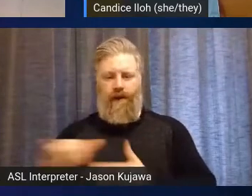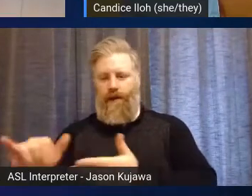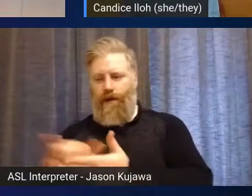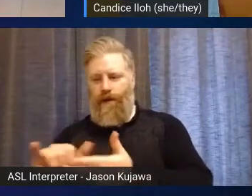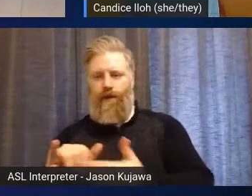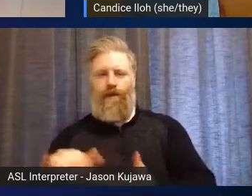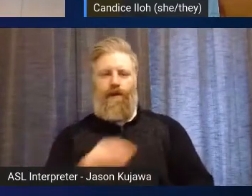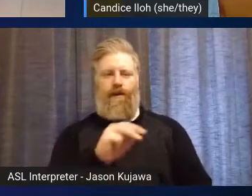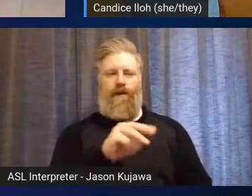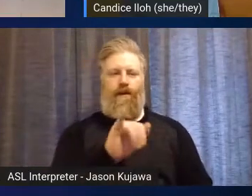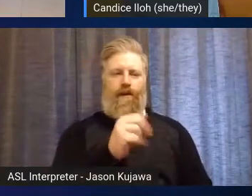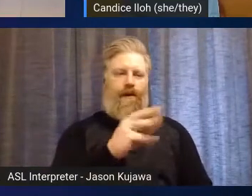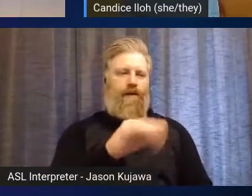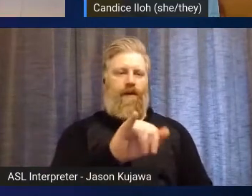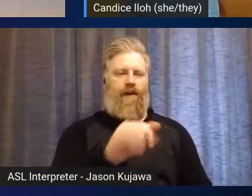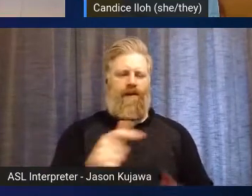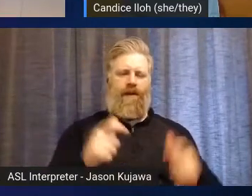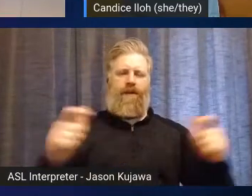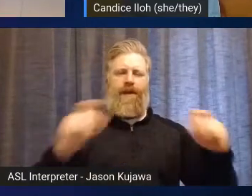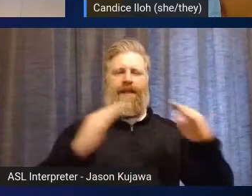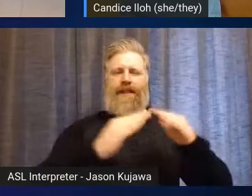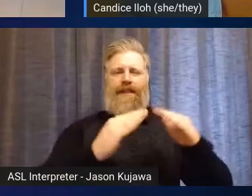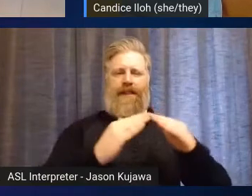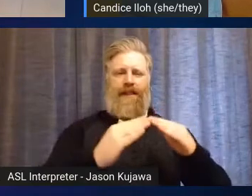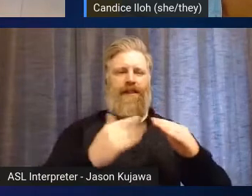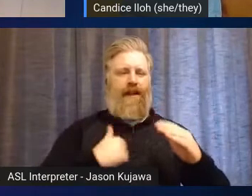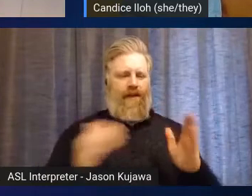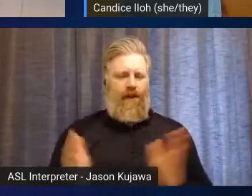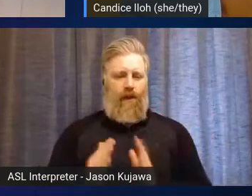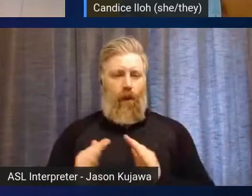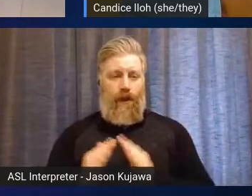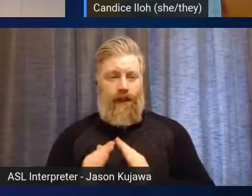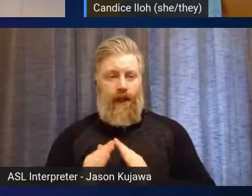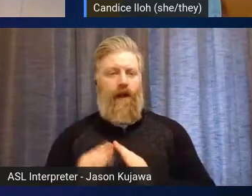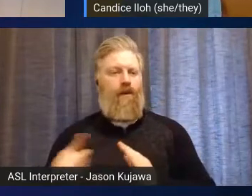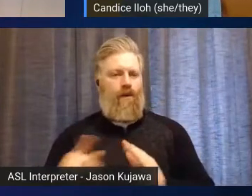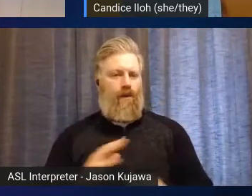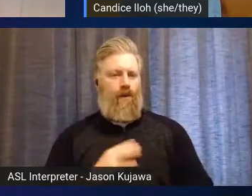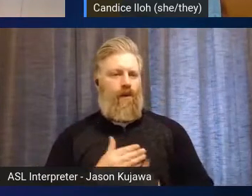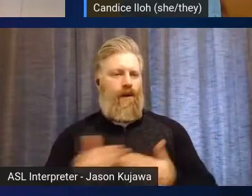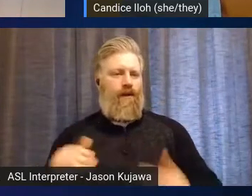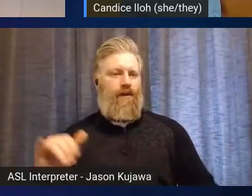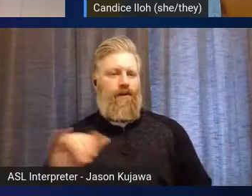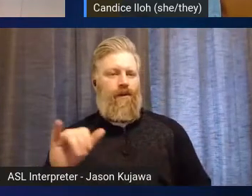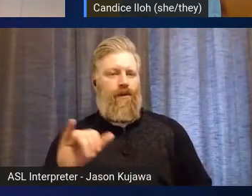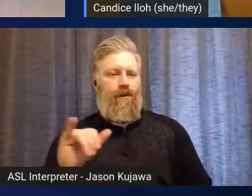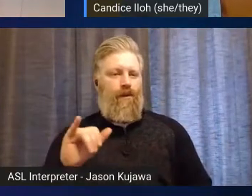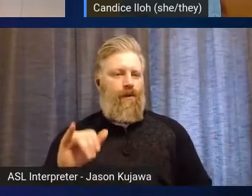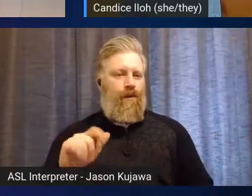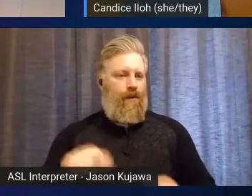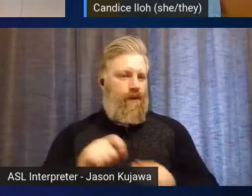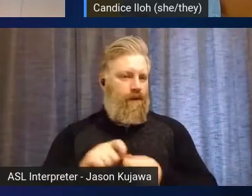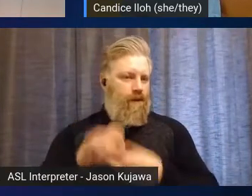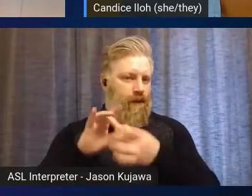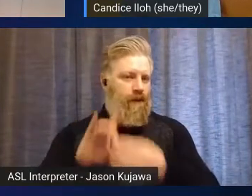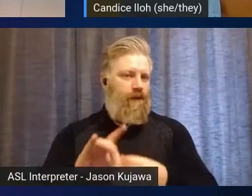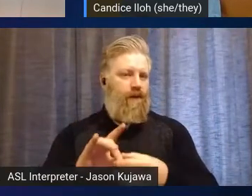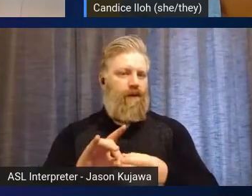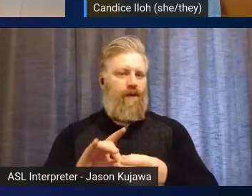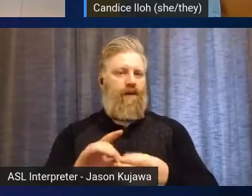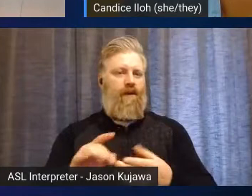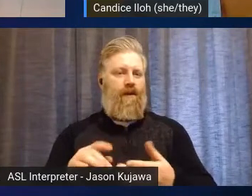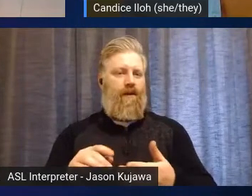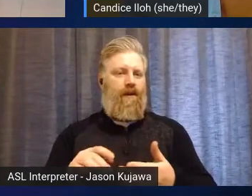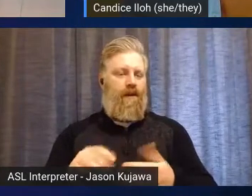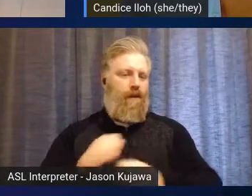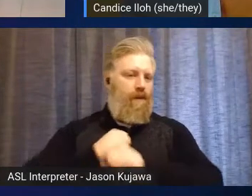You know, these are big cities, but there are small towns that are doing really incredible things when it comes to the work of